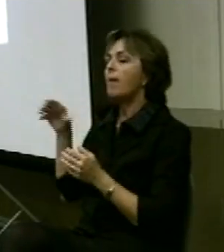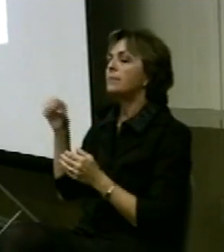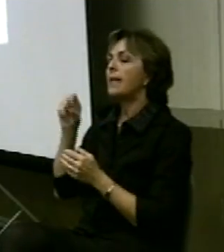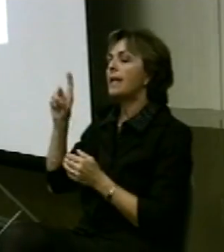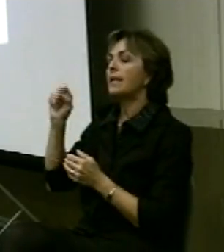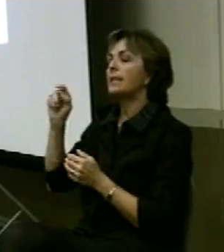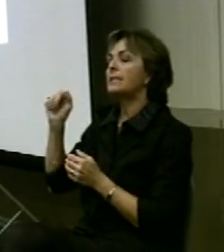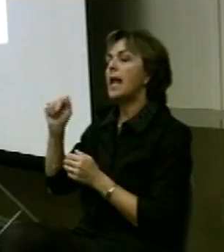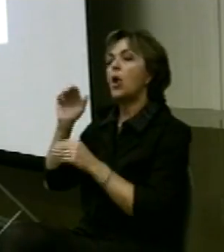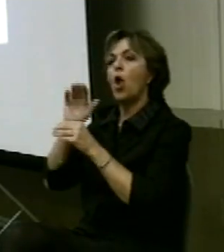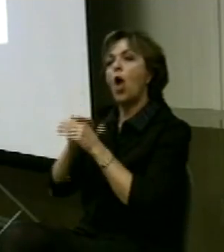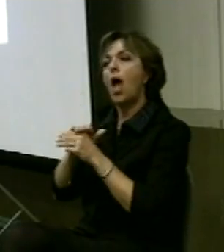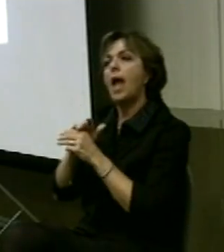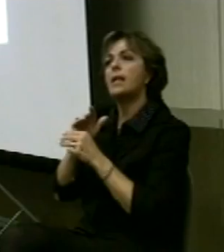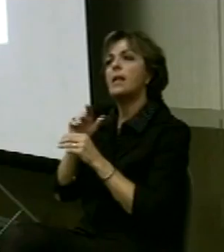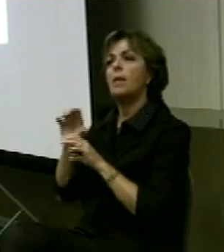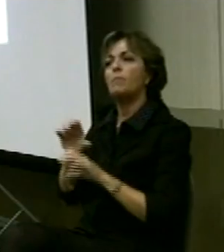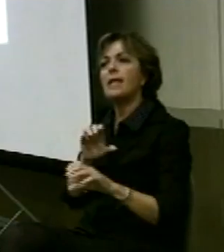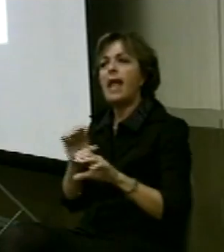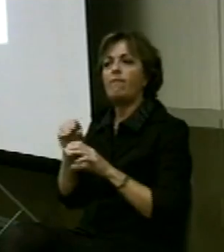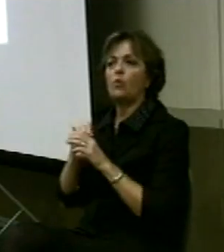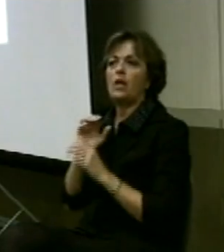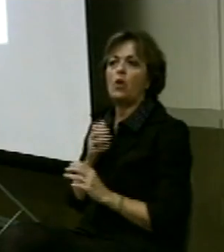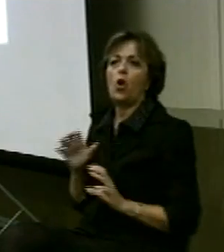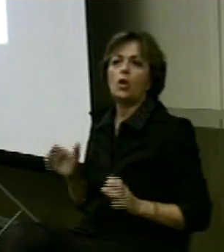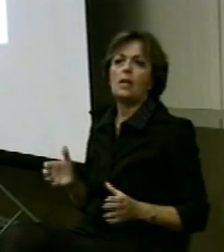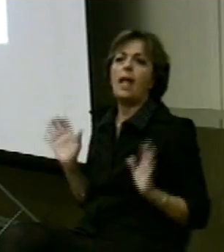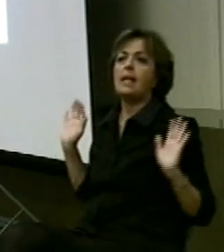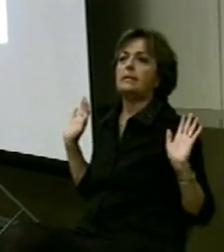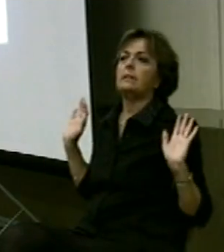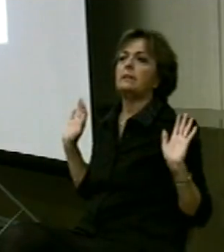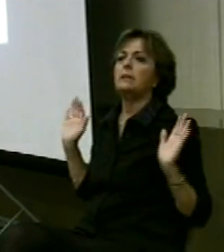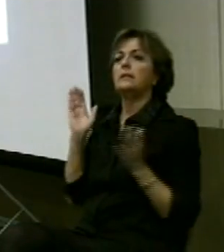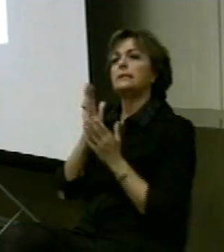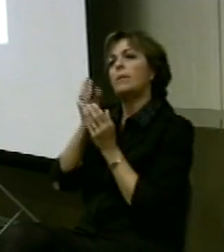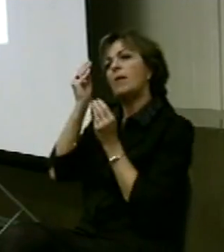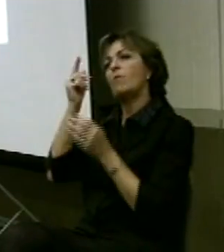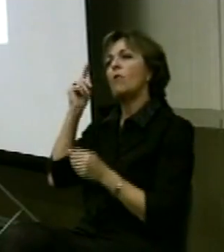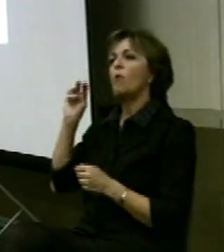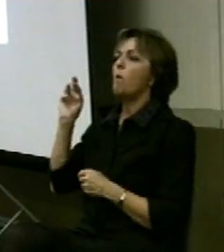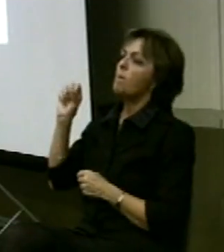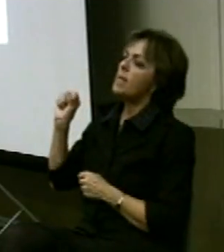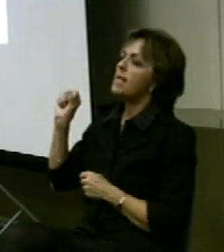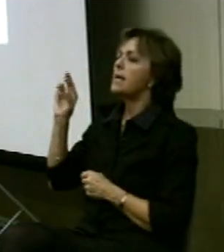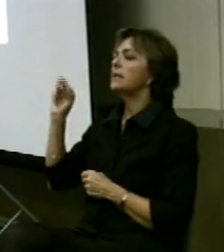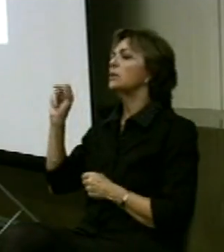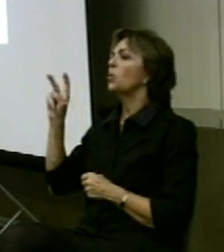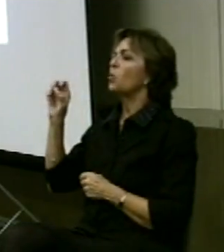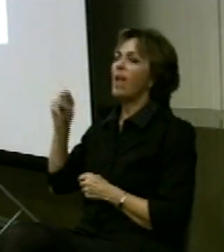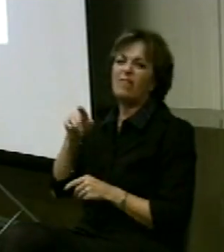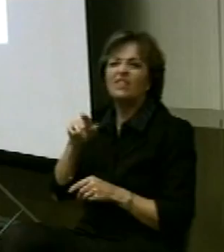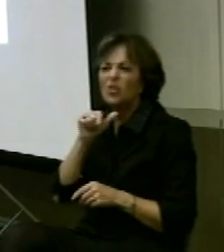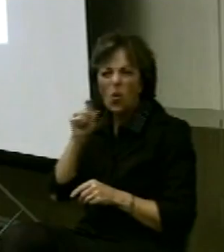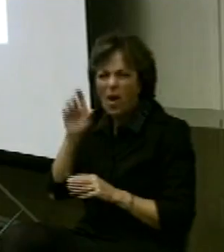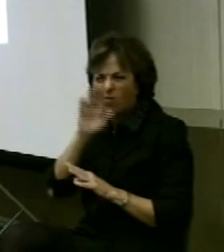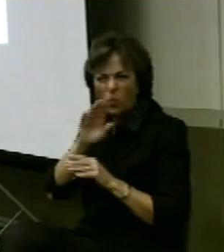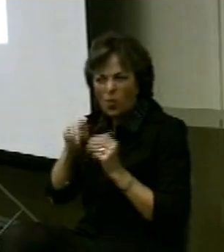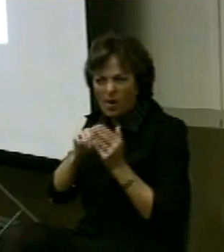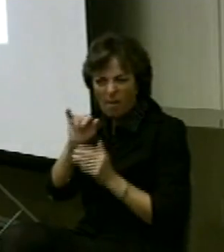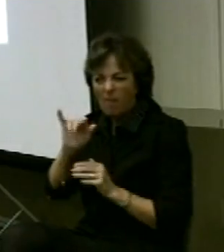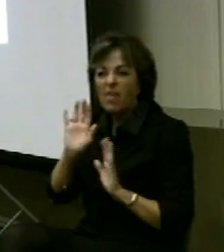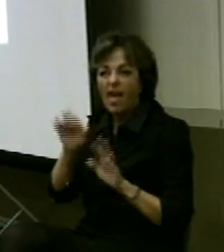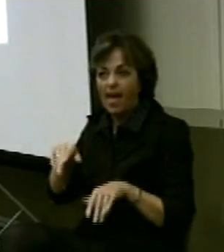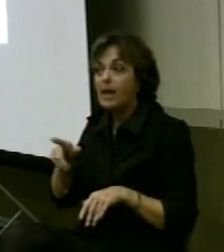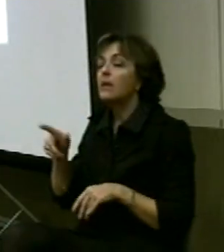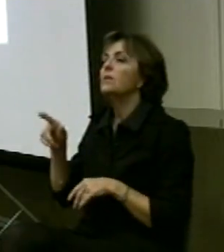behavior in our class, or, you know, it's some information for, you know, for Miss Raven, and you don't need to worry about that. You know,